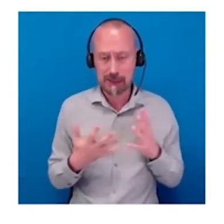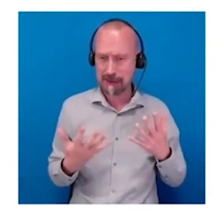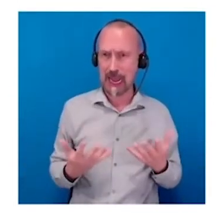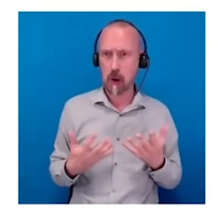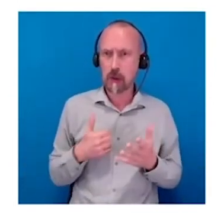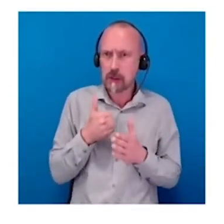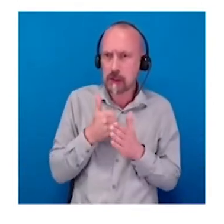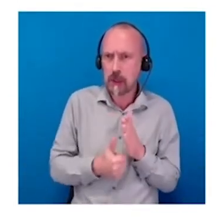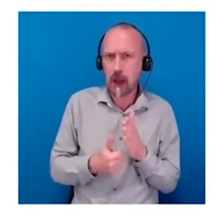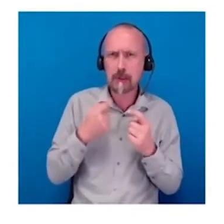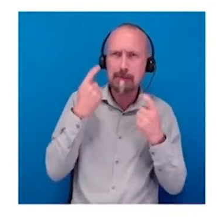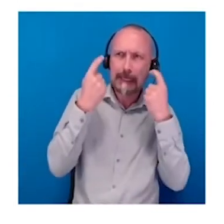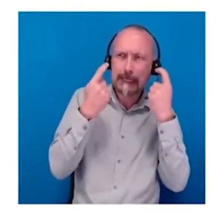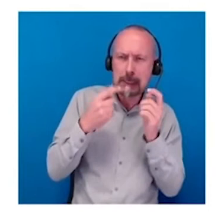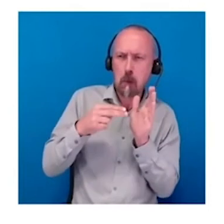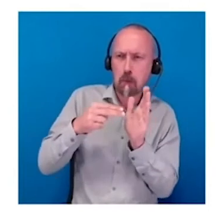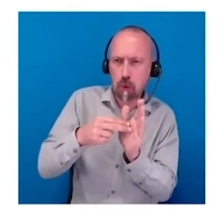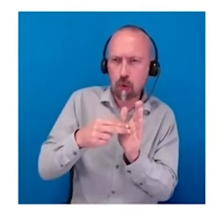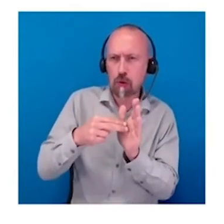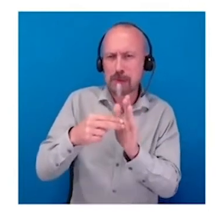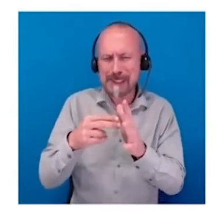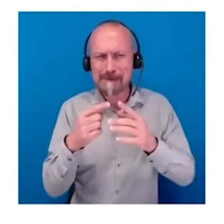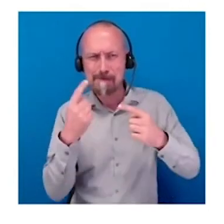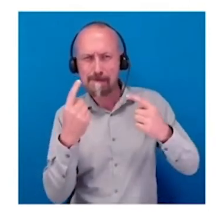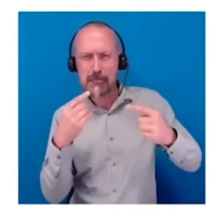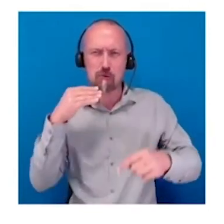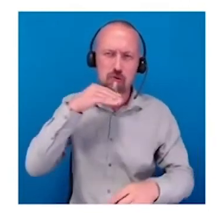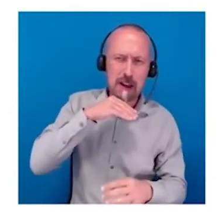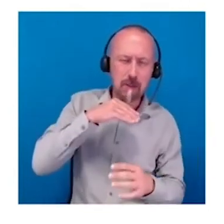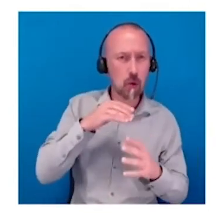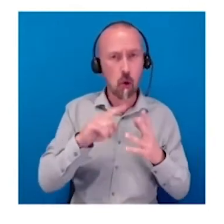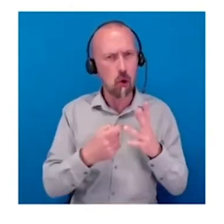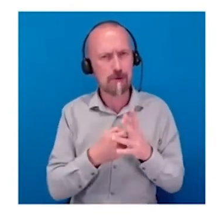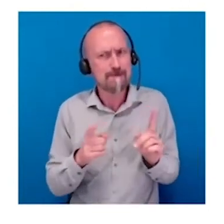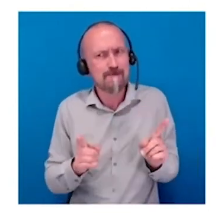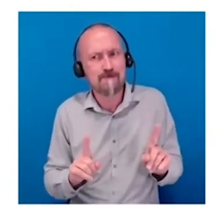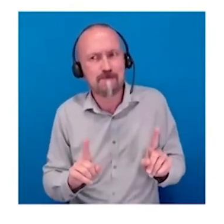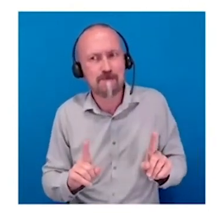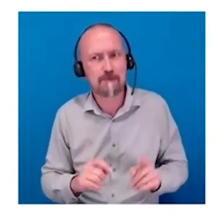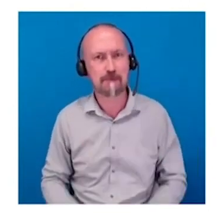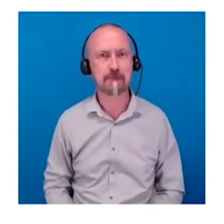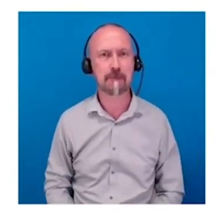Is there stuff starting to form, you think? Yes, it's starting. So I think